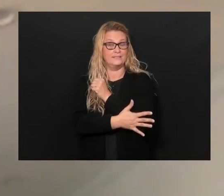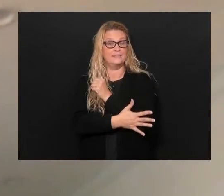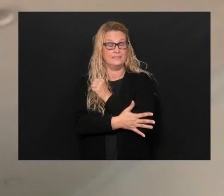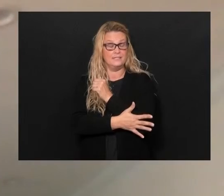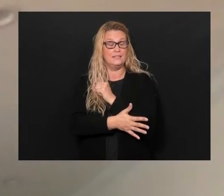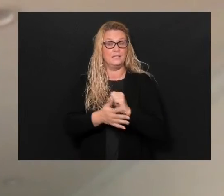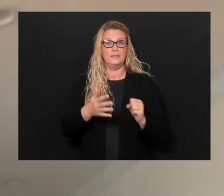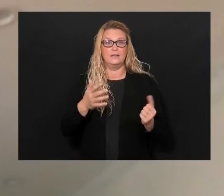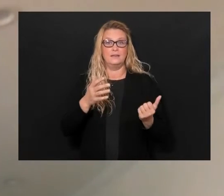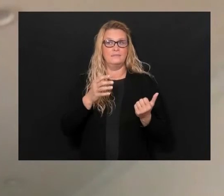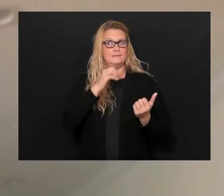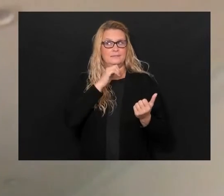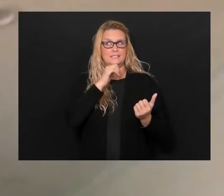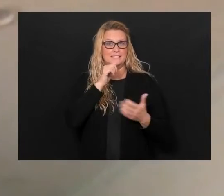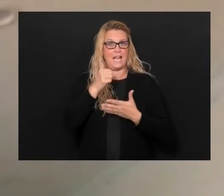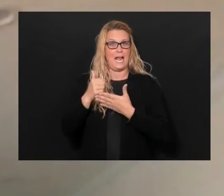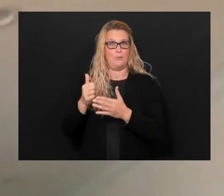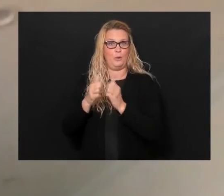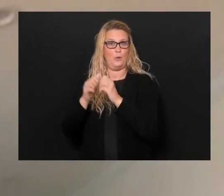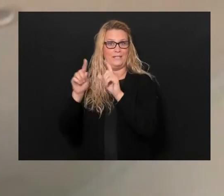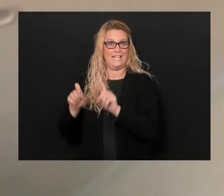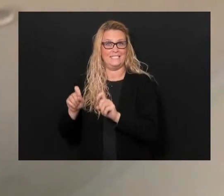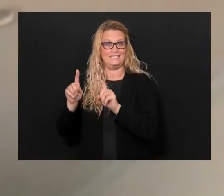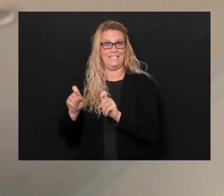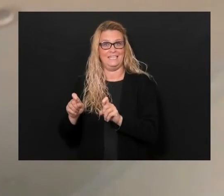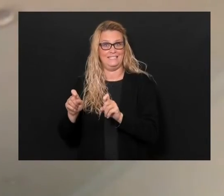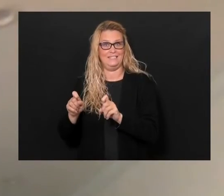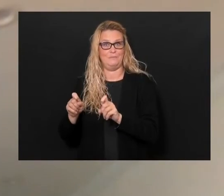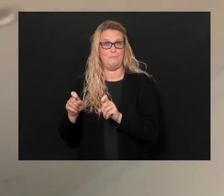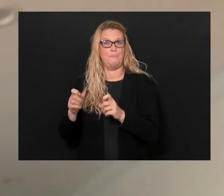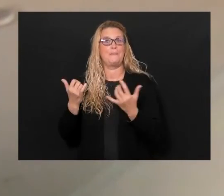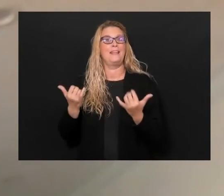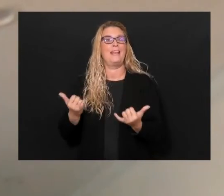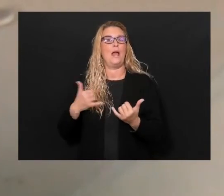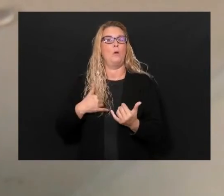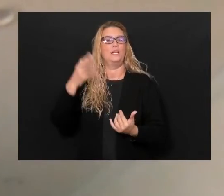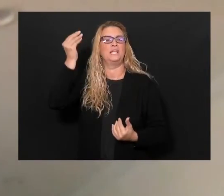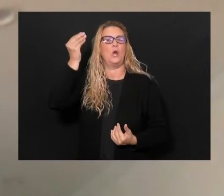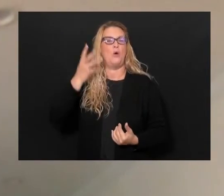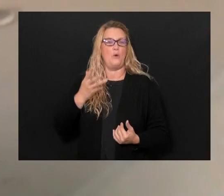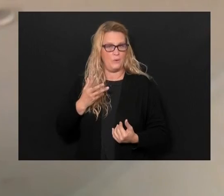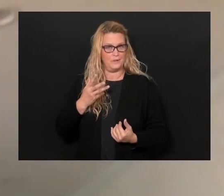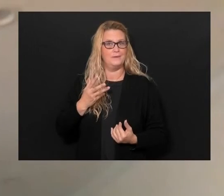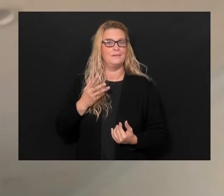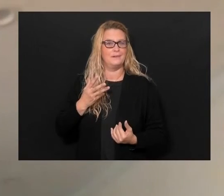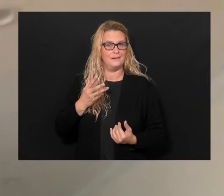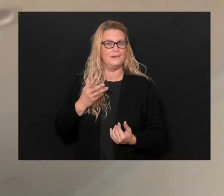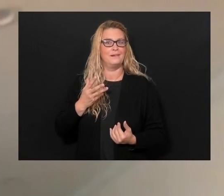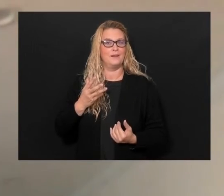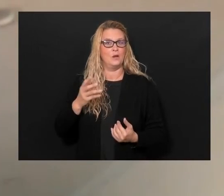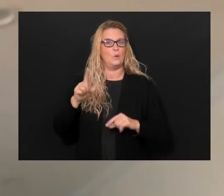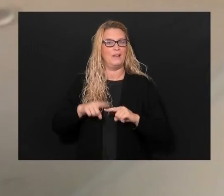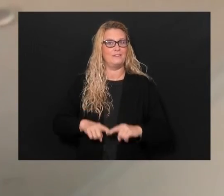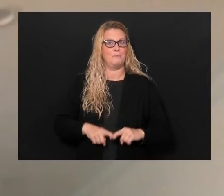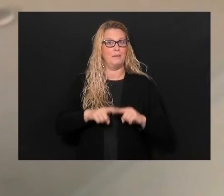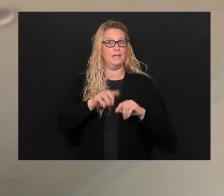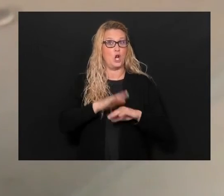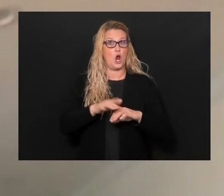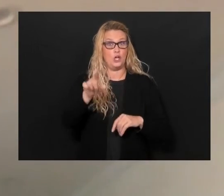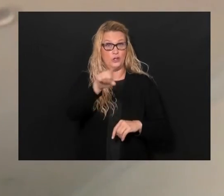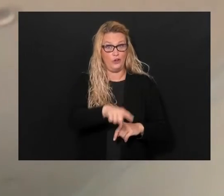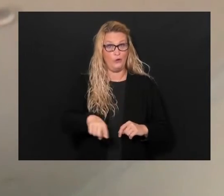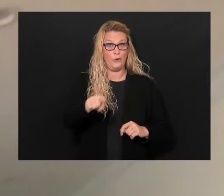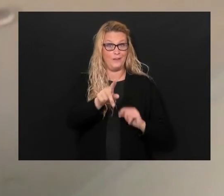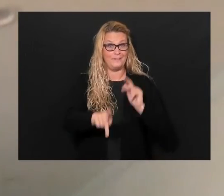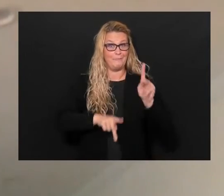doing more and more testing, which makes us know then that we really need to rely on our citizens to try